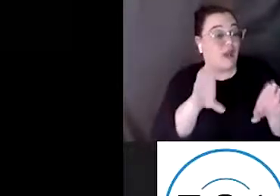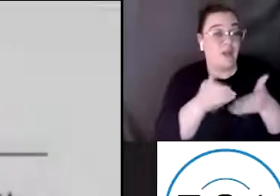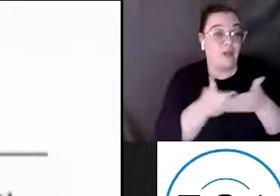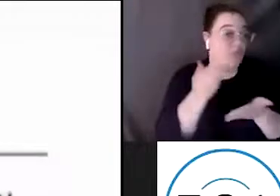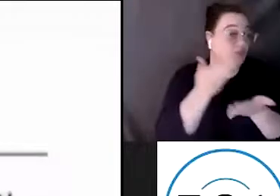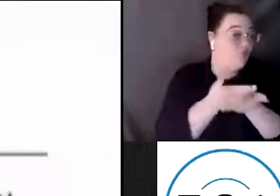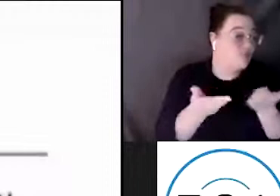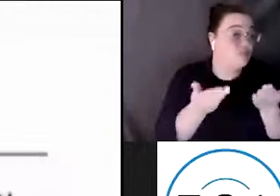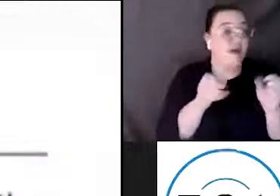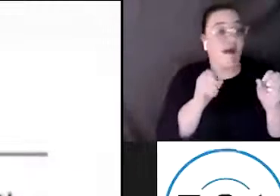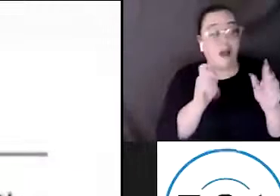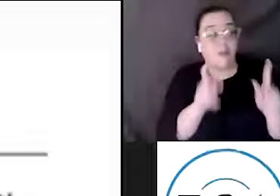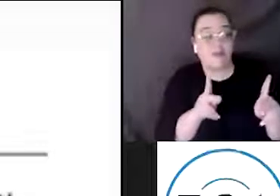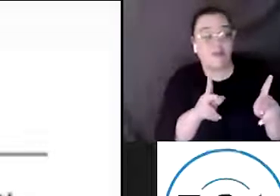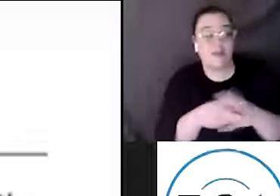opportunities.